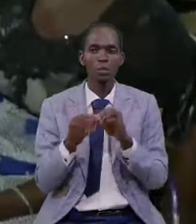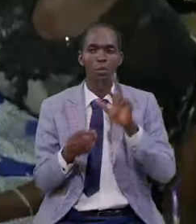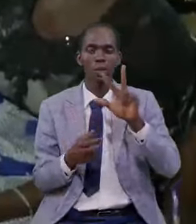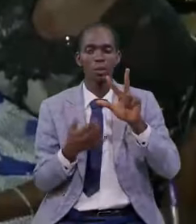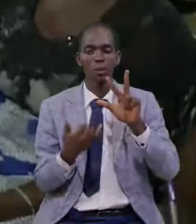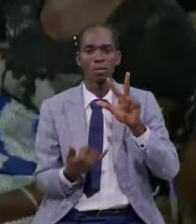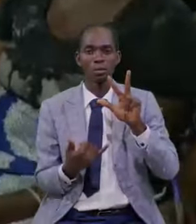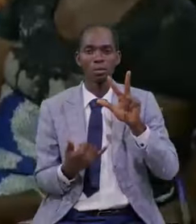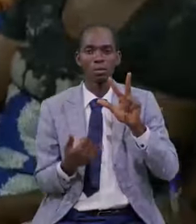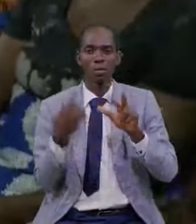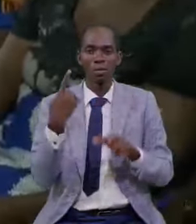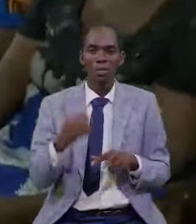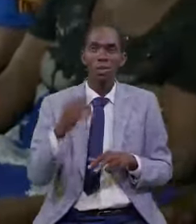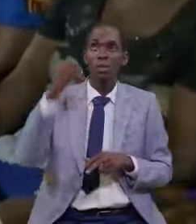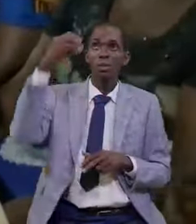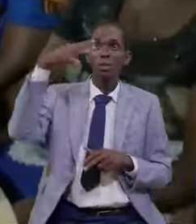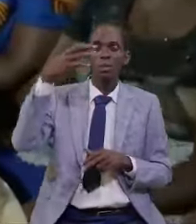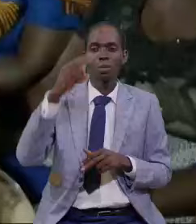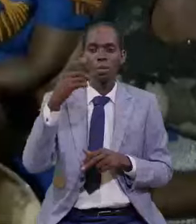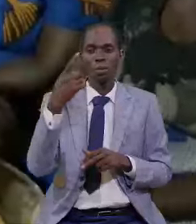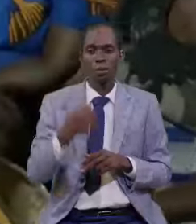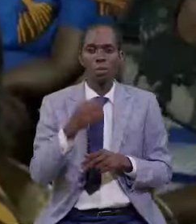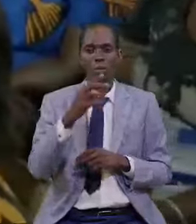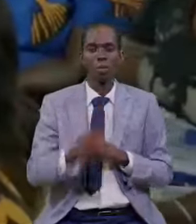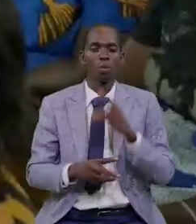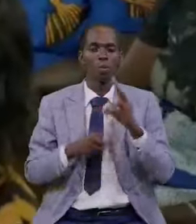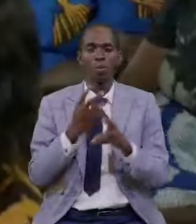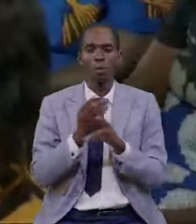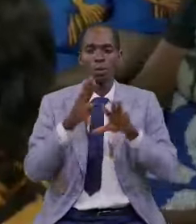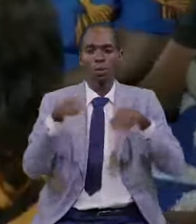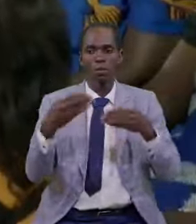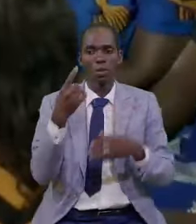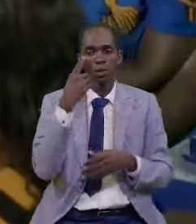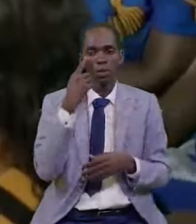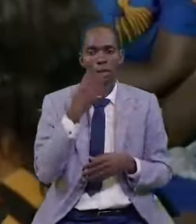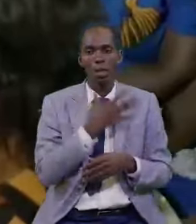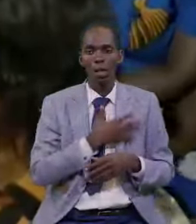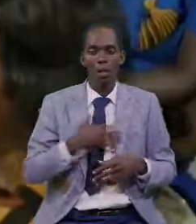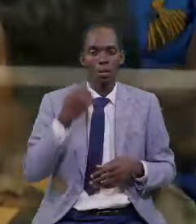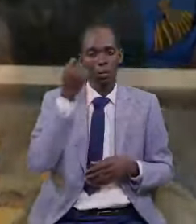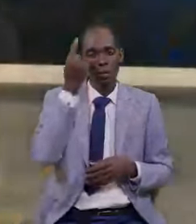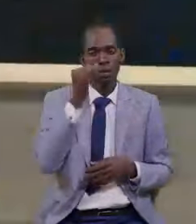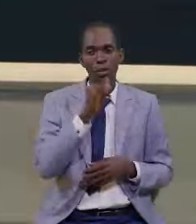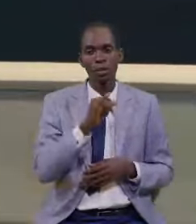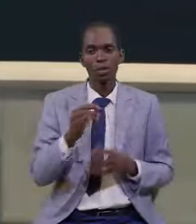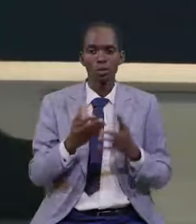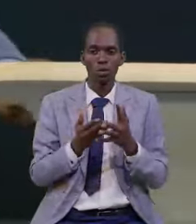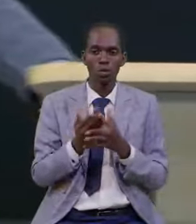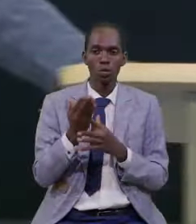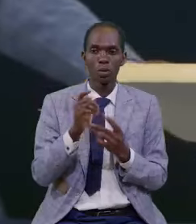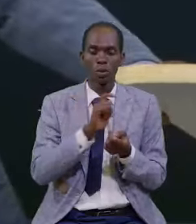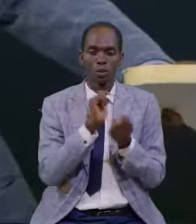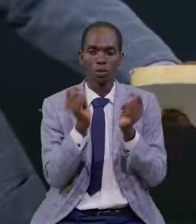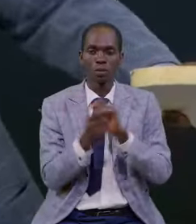light of the world, giving sight and insight through